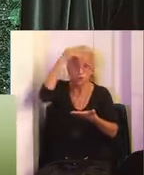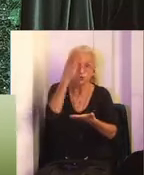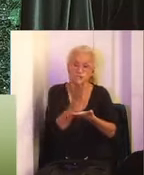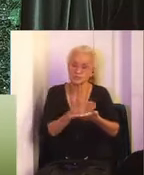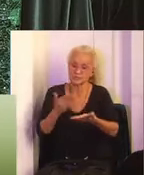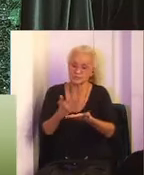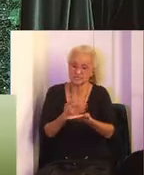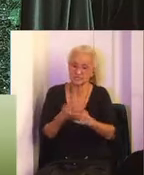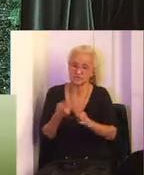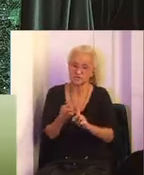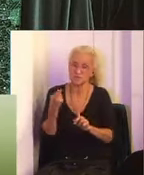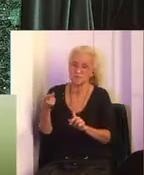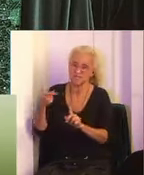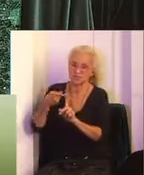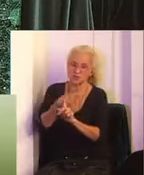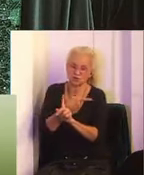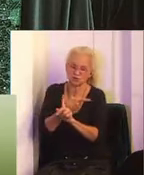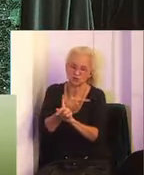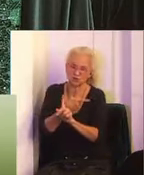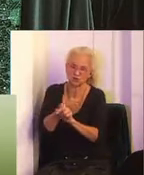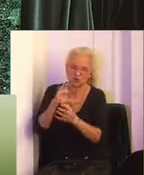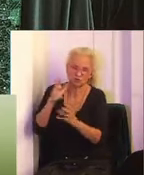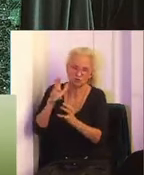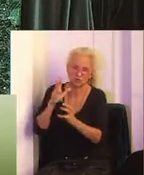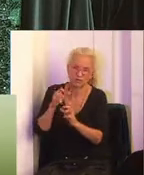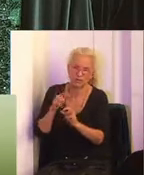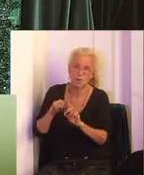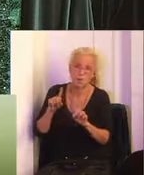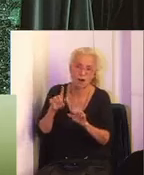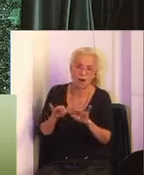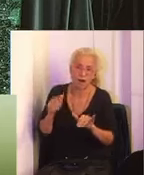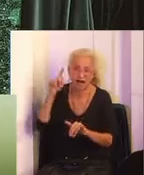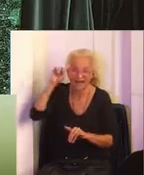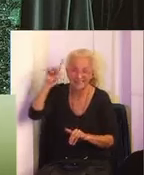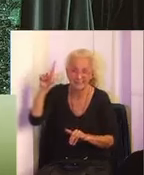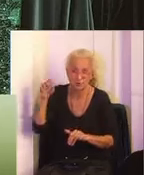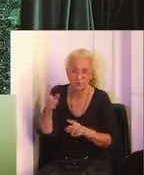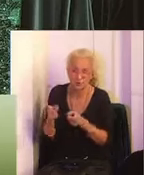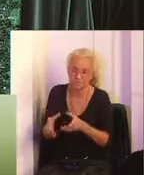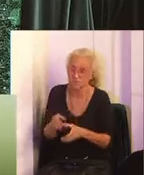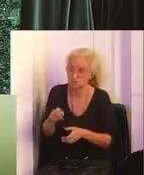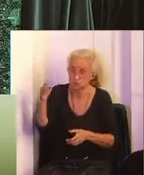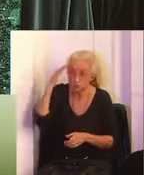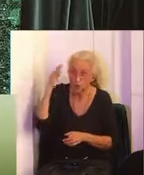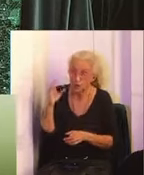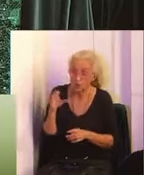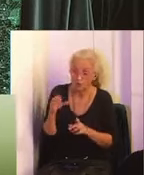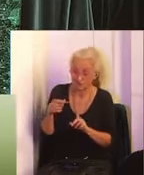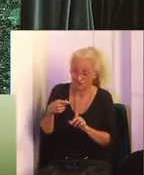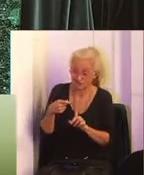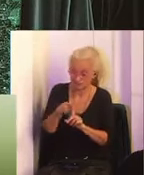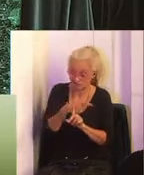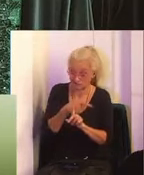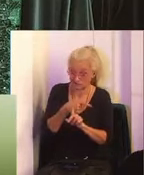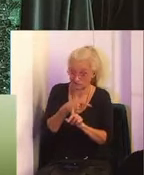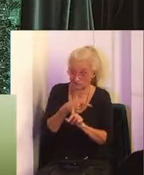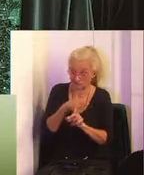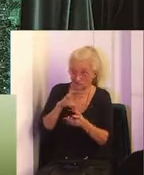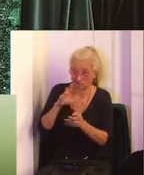this crooked but clever manager. Anybody know any crooked and clever managers?